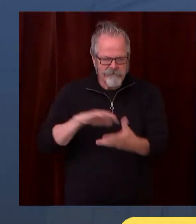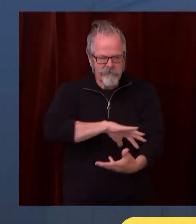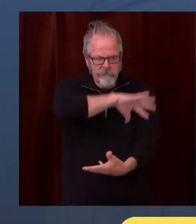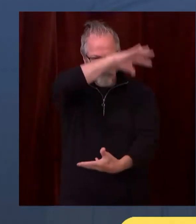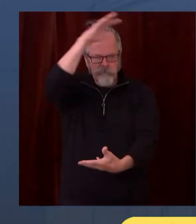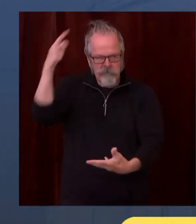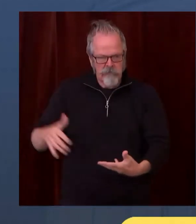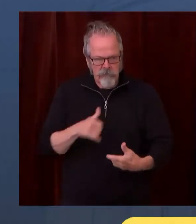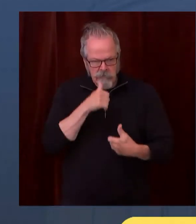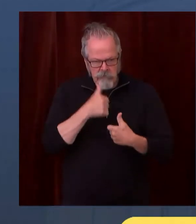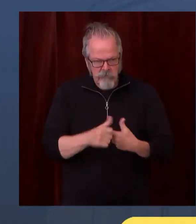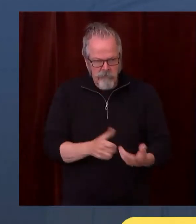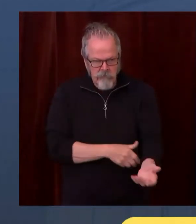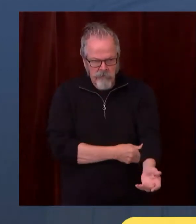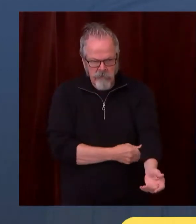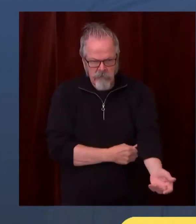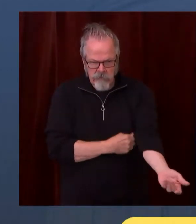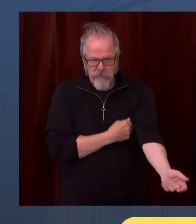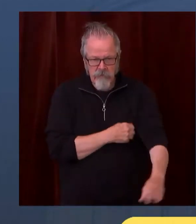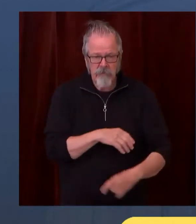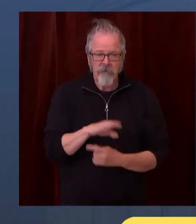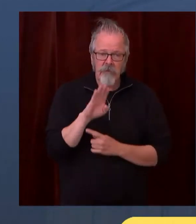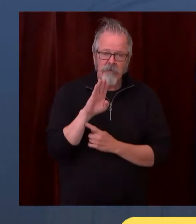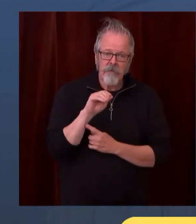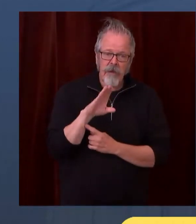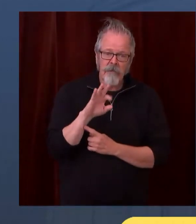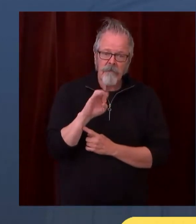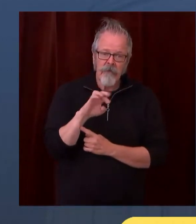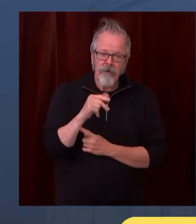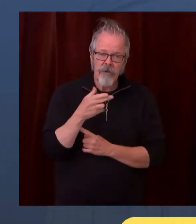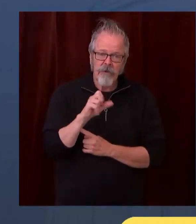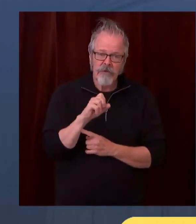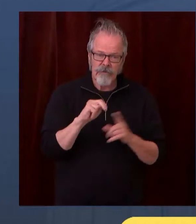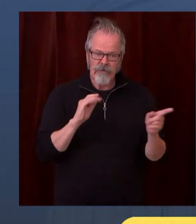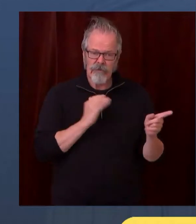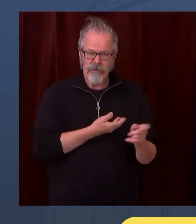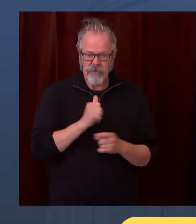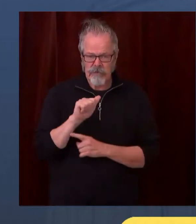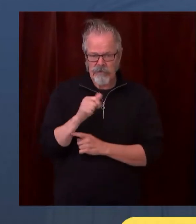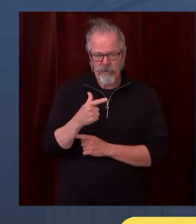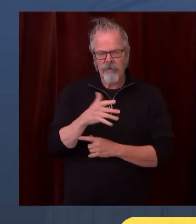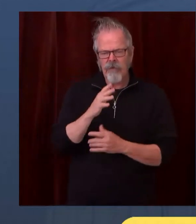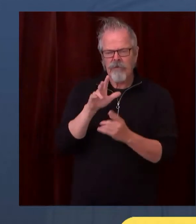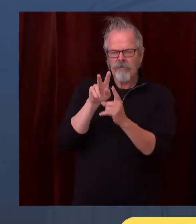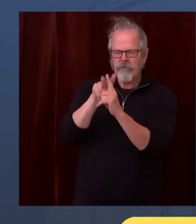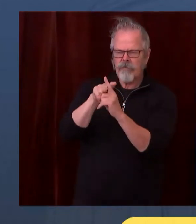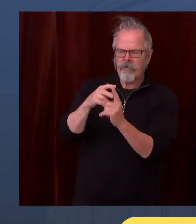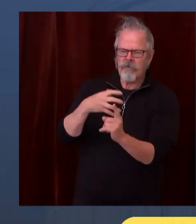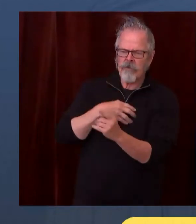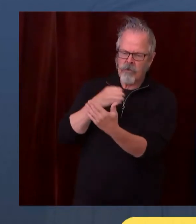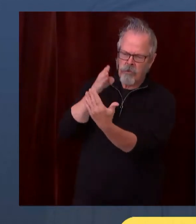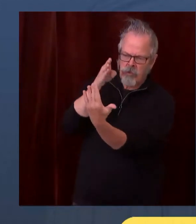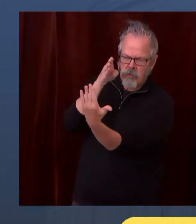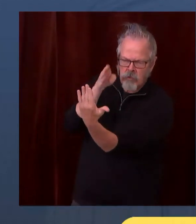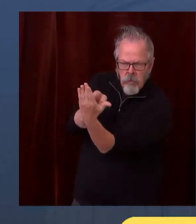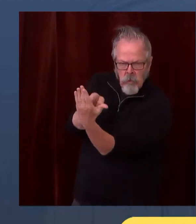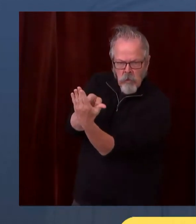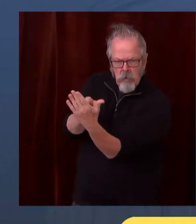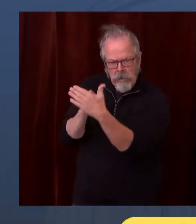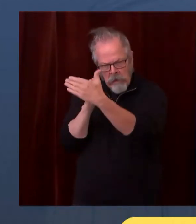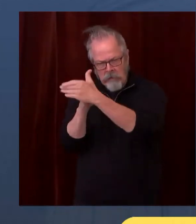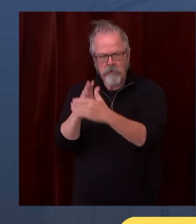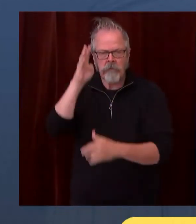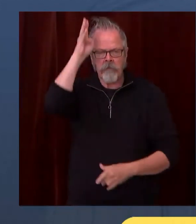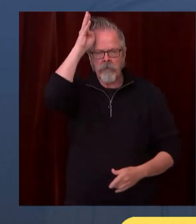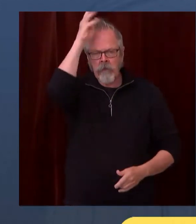Now the situation is still fraught with concern. It was pleasing that the